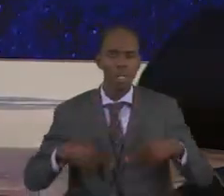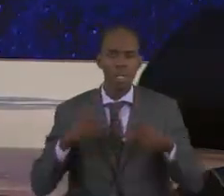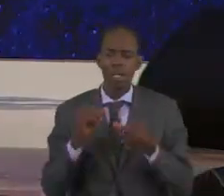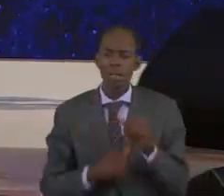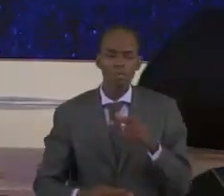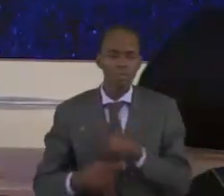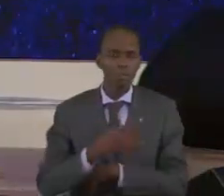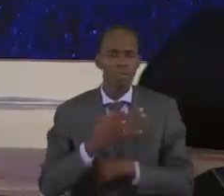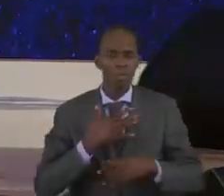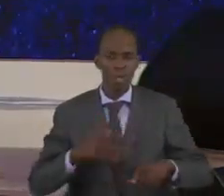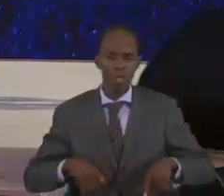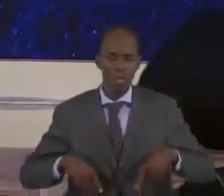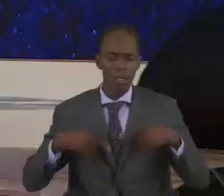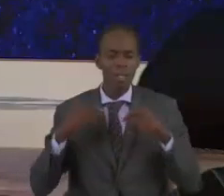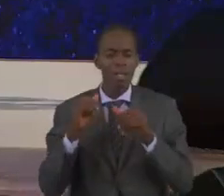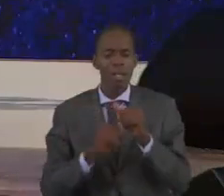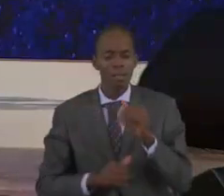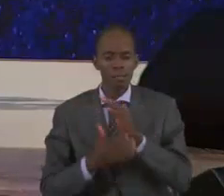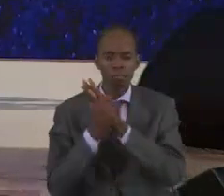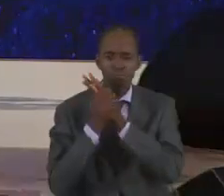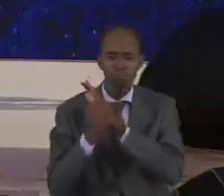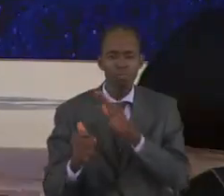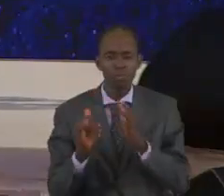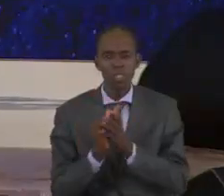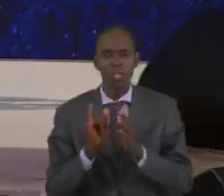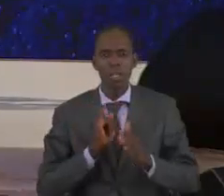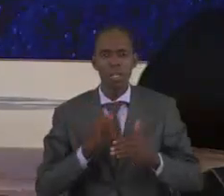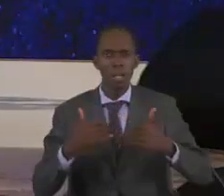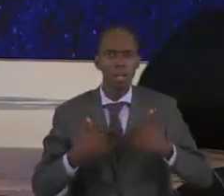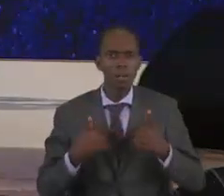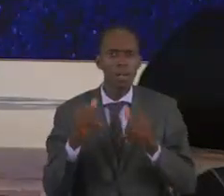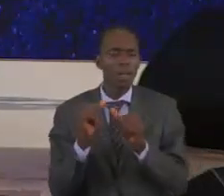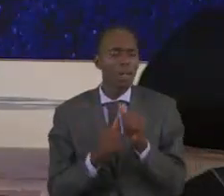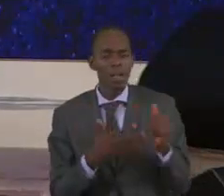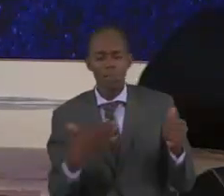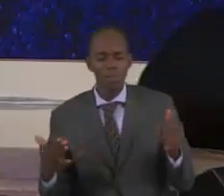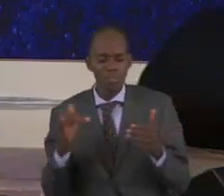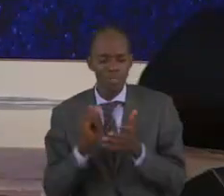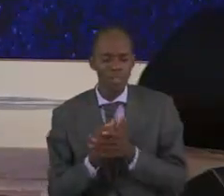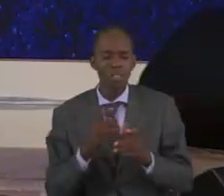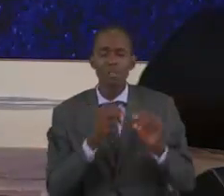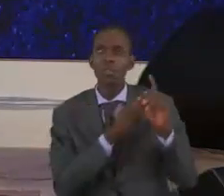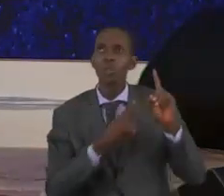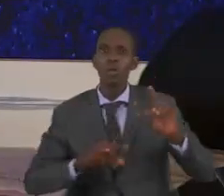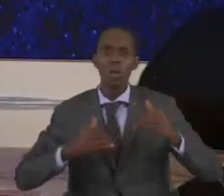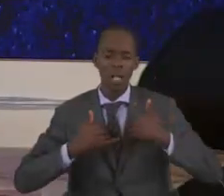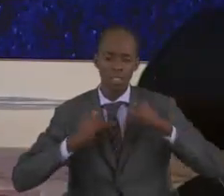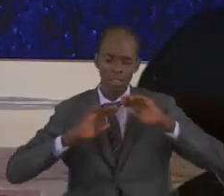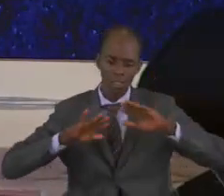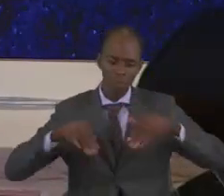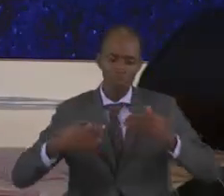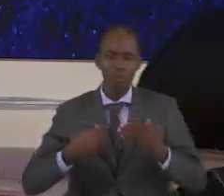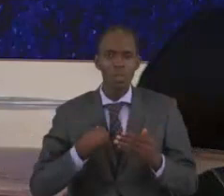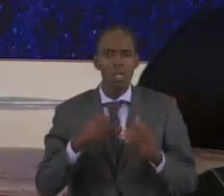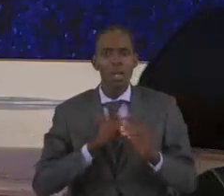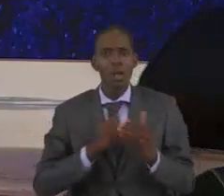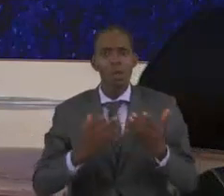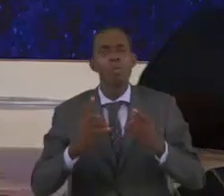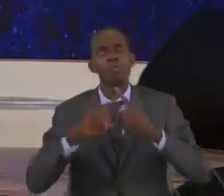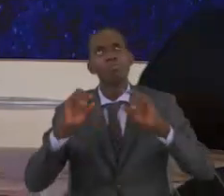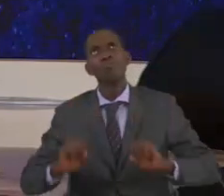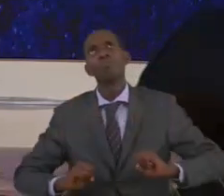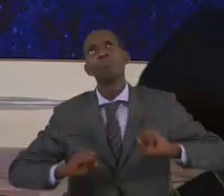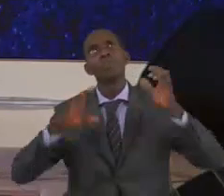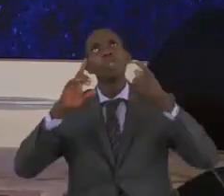of my life, every skill that I have, everything the Lord has given me, I want to commit